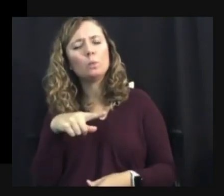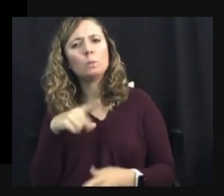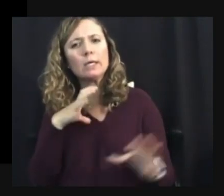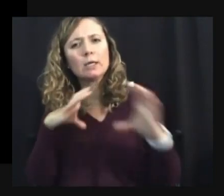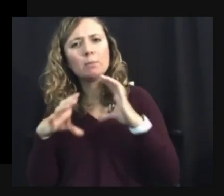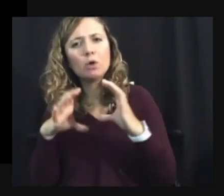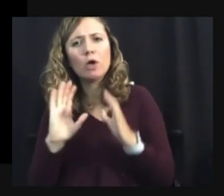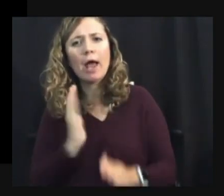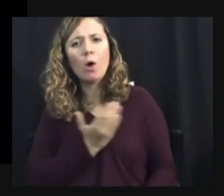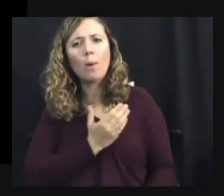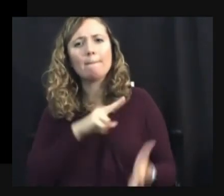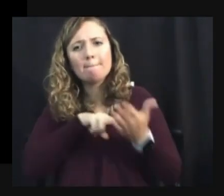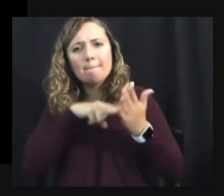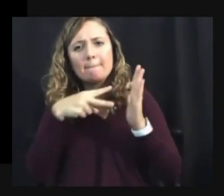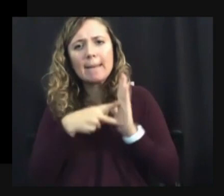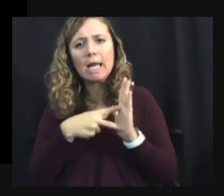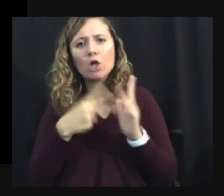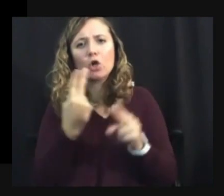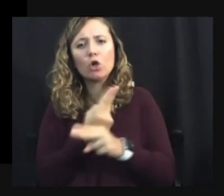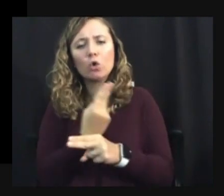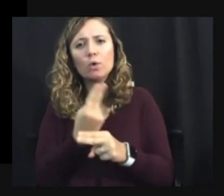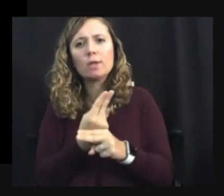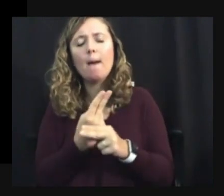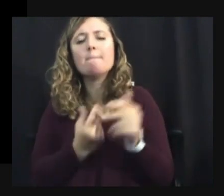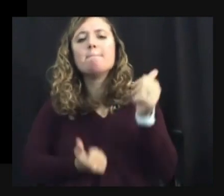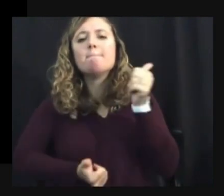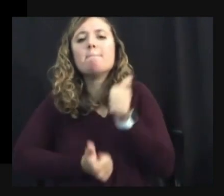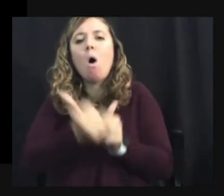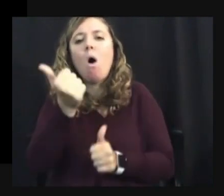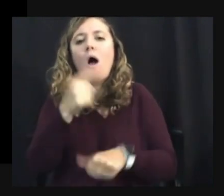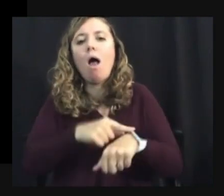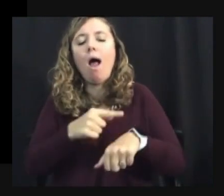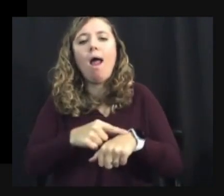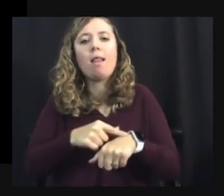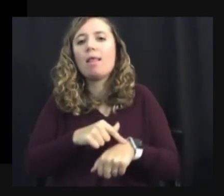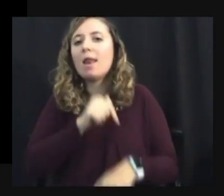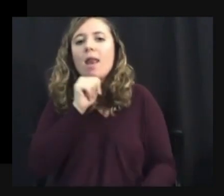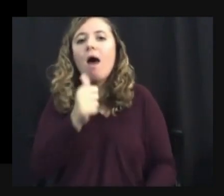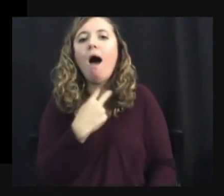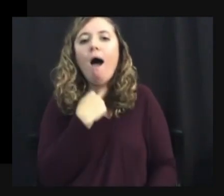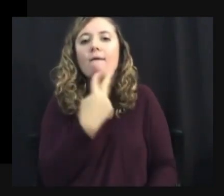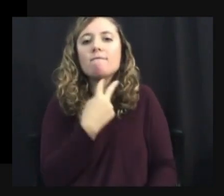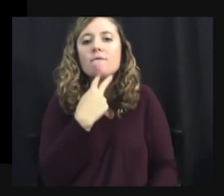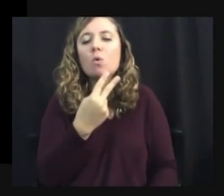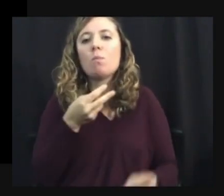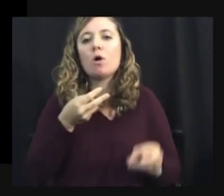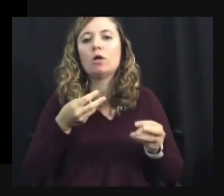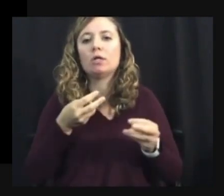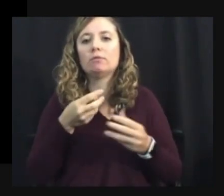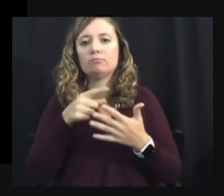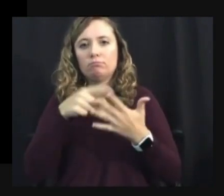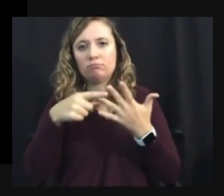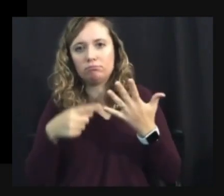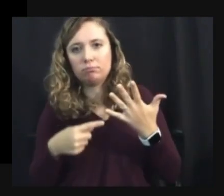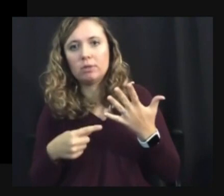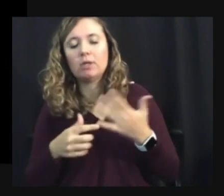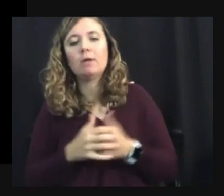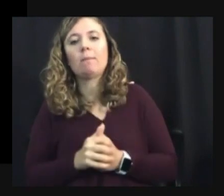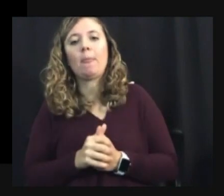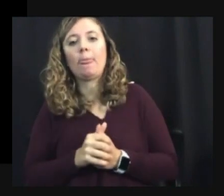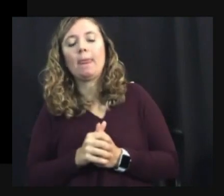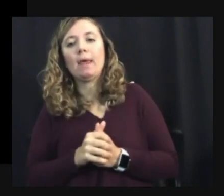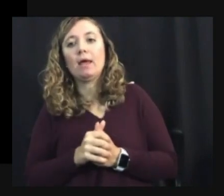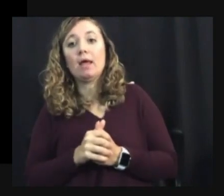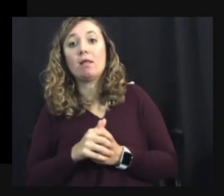intentions using mostly the nonverbal communication channels, and the verbal communication